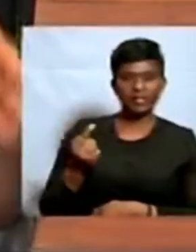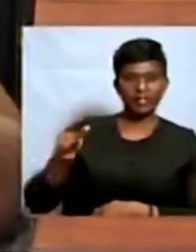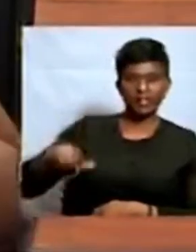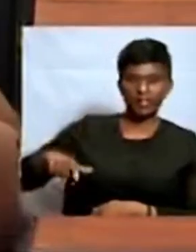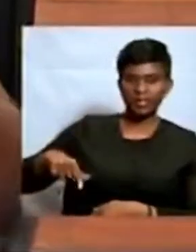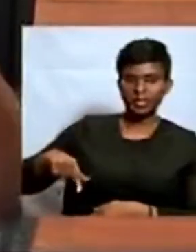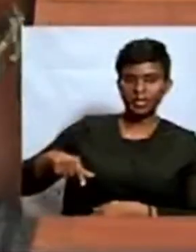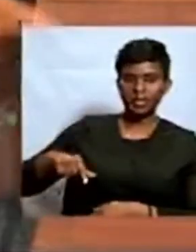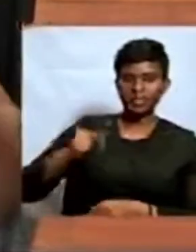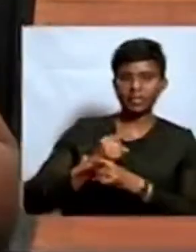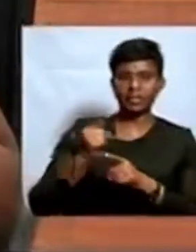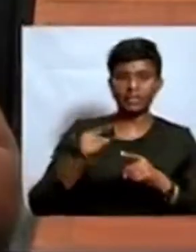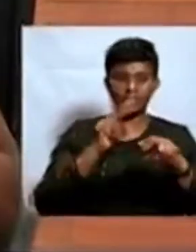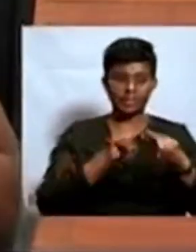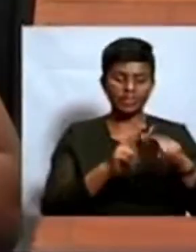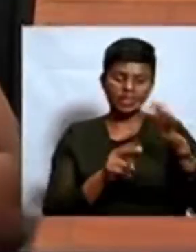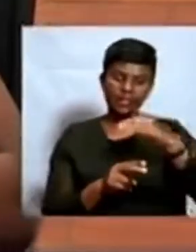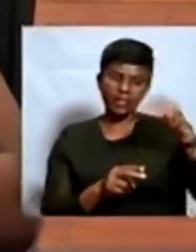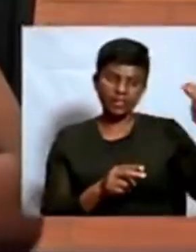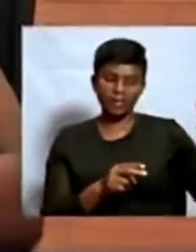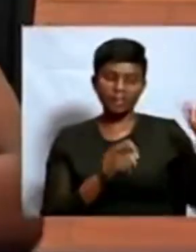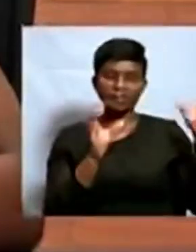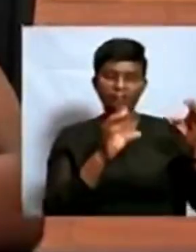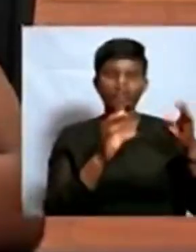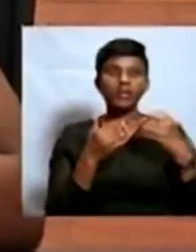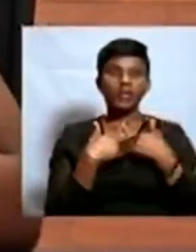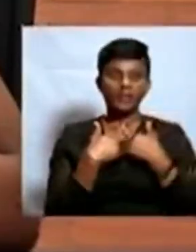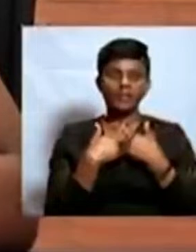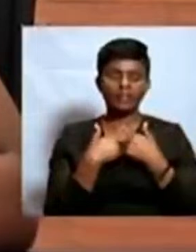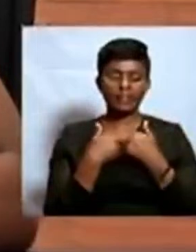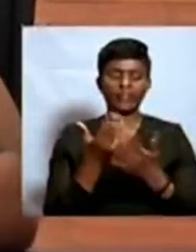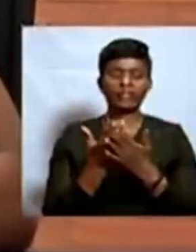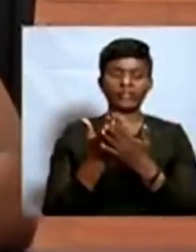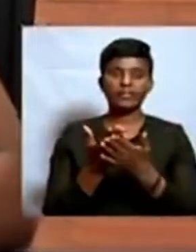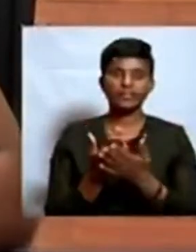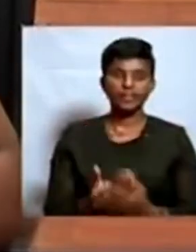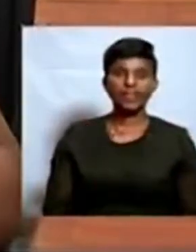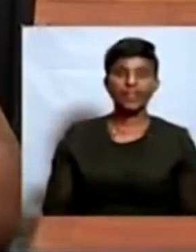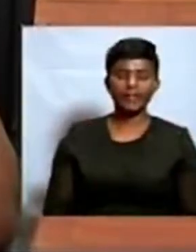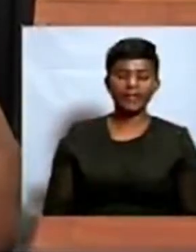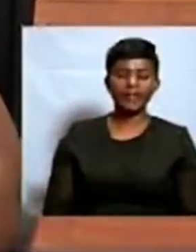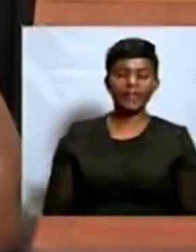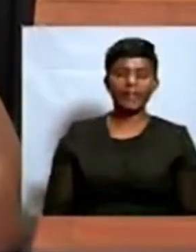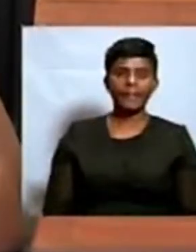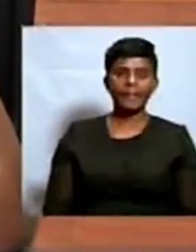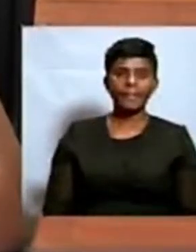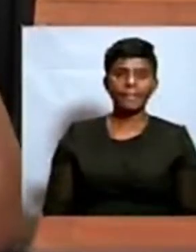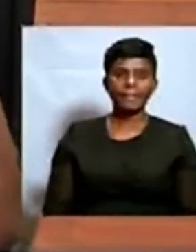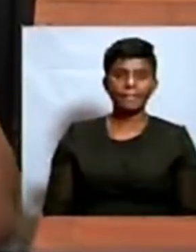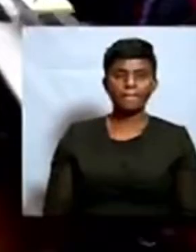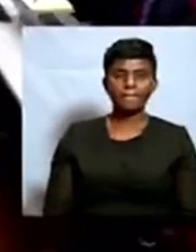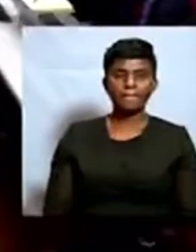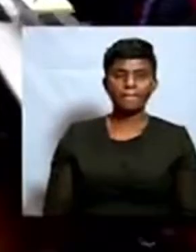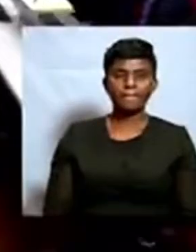actually just sitting in another committee, just in the opposite committee room there. So it's not out of disrespect. Thank you.